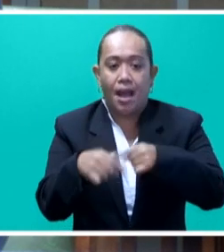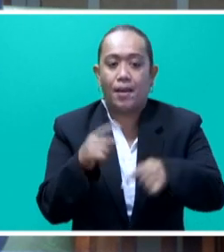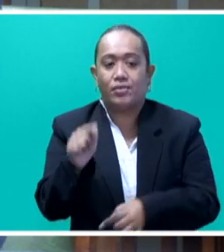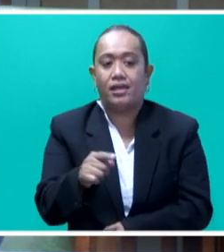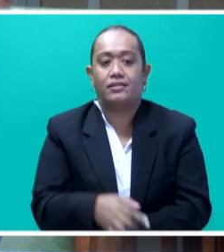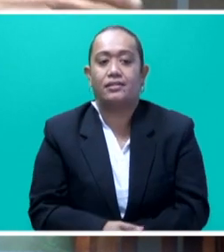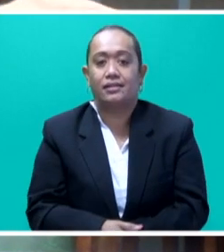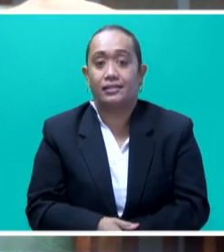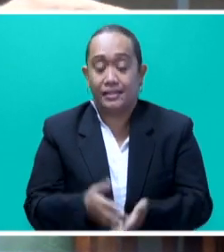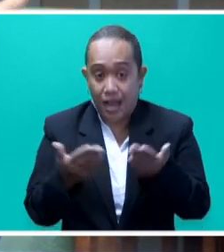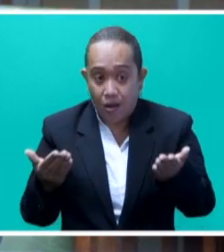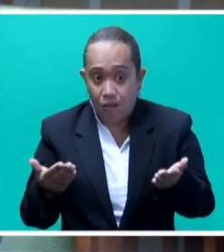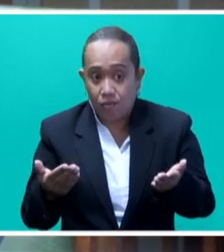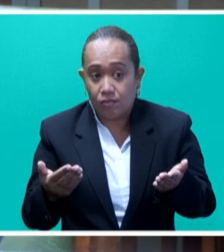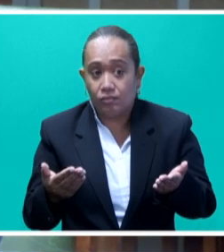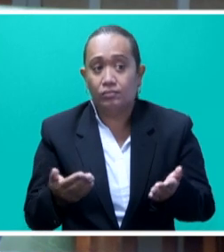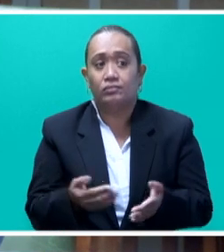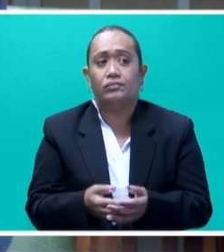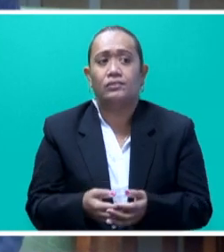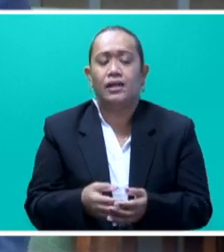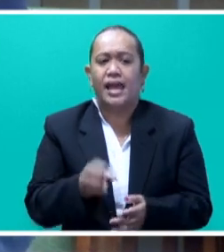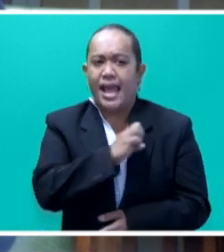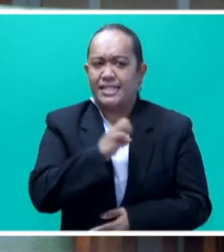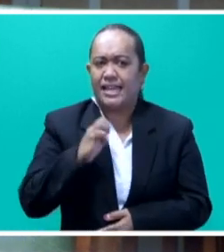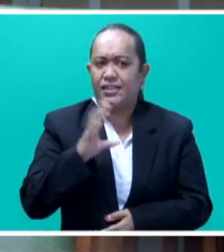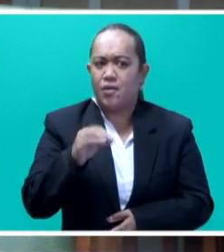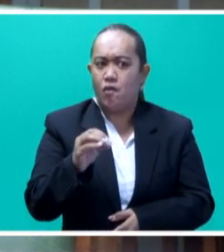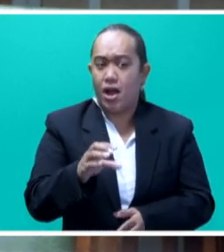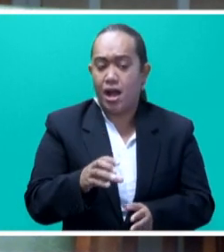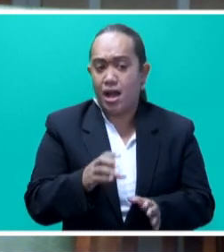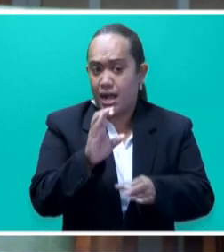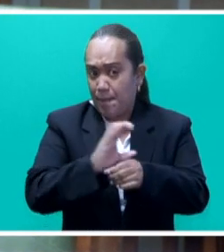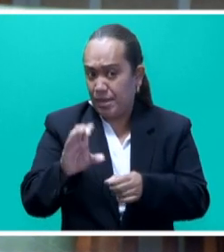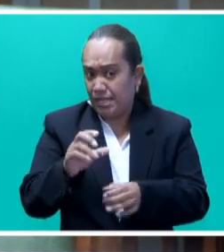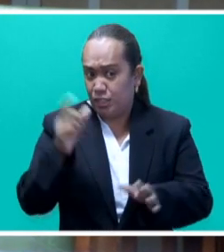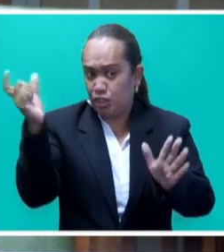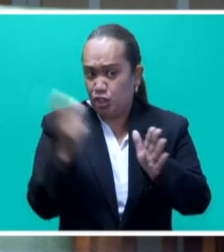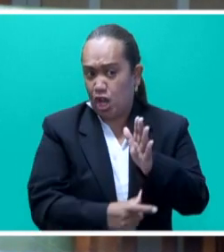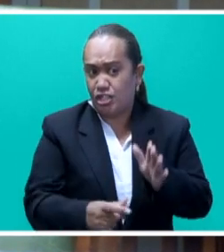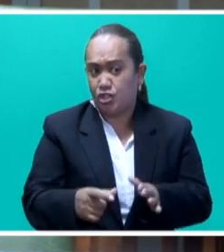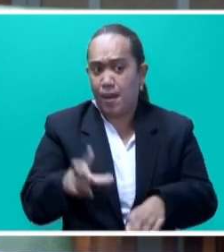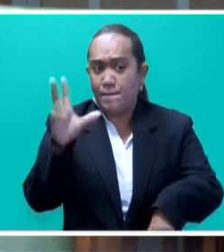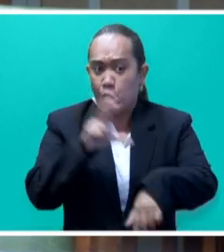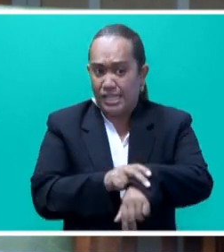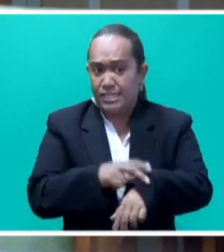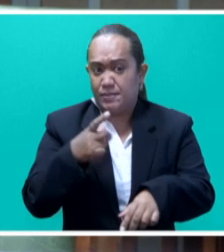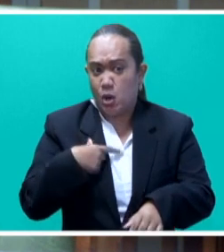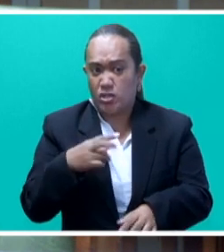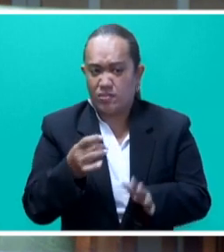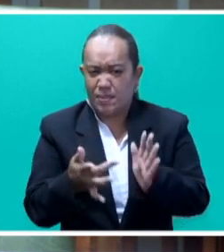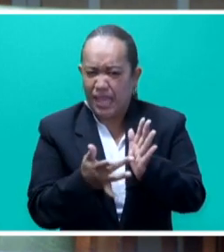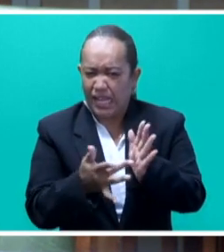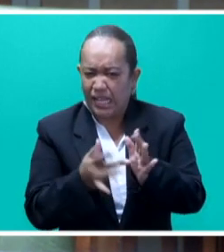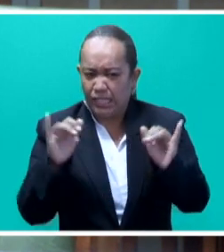recently a executive of a company who was charged by police, unfortunately he got off on a technicality.